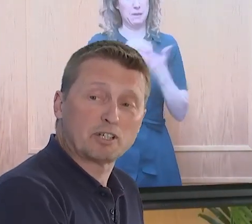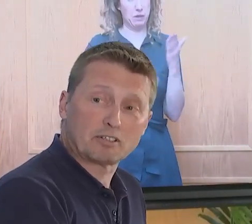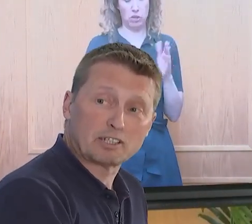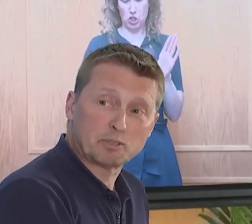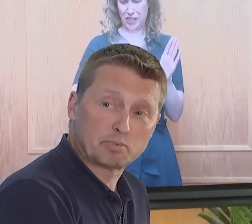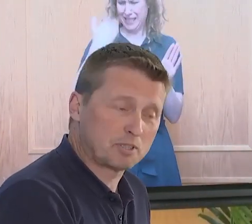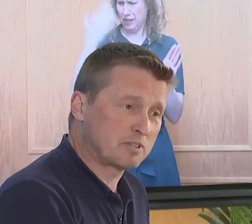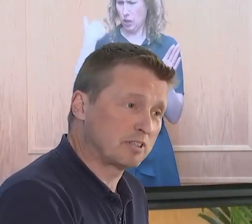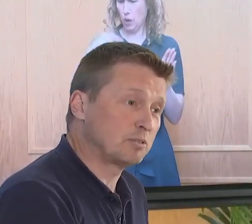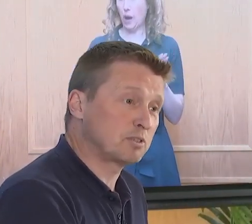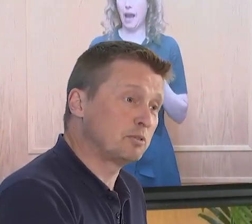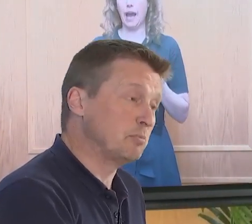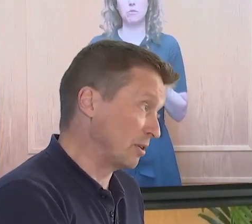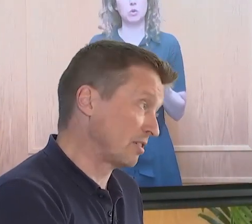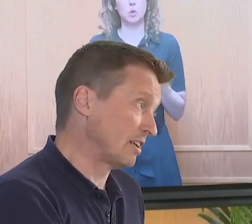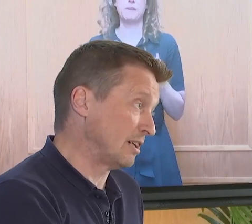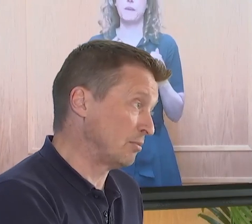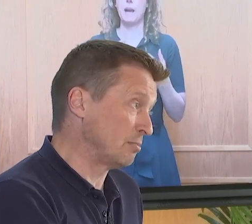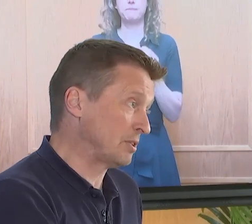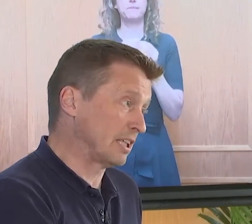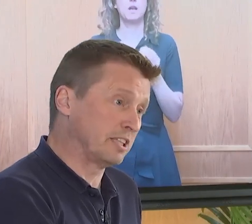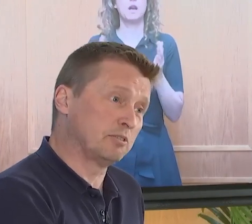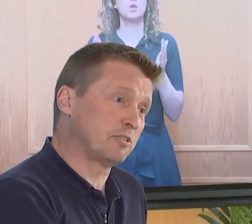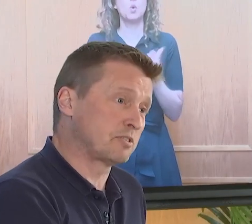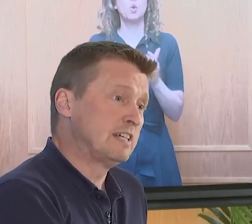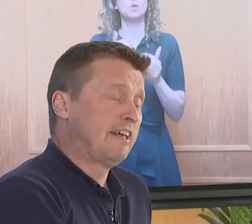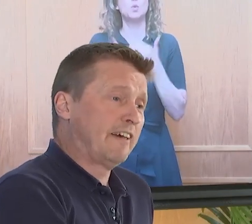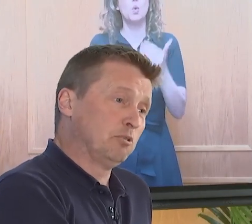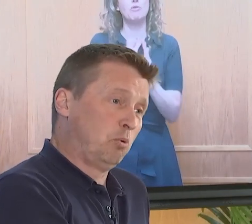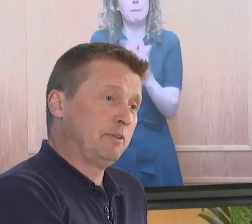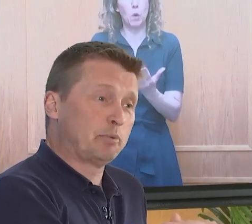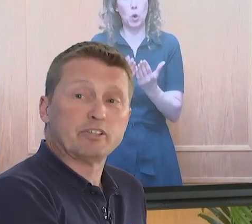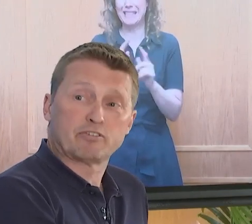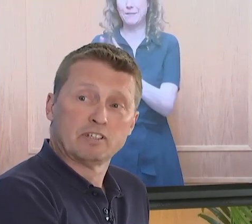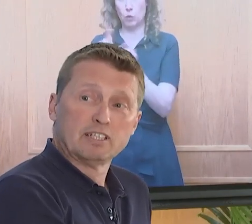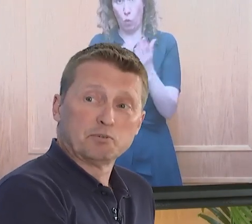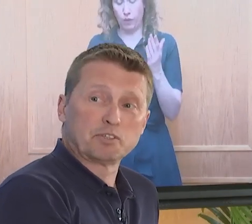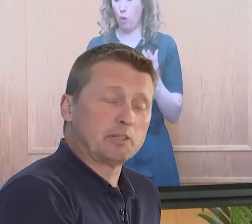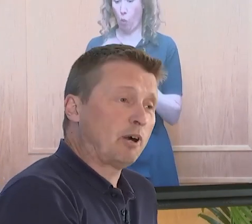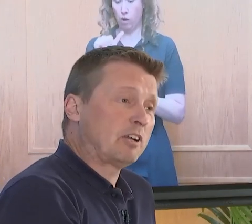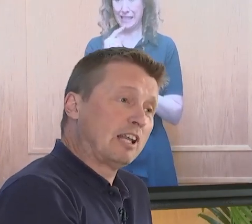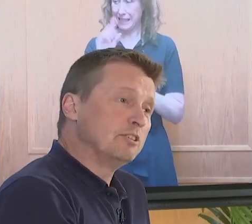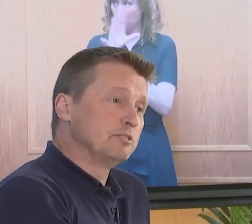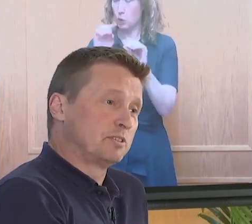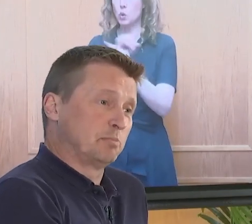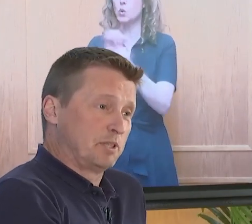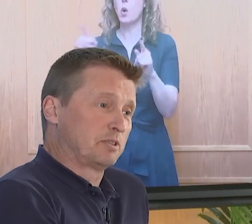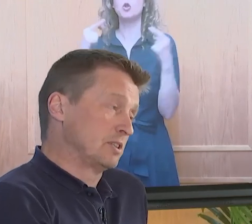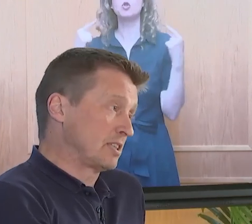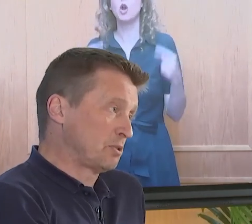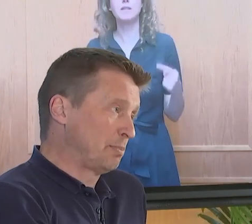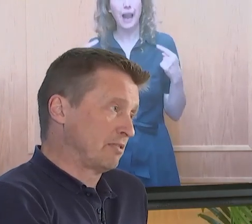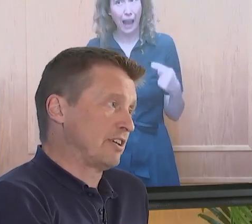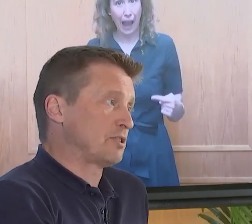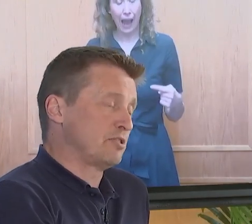ago, I actually produced a short story book with a bunch of leading authors, and the one brief was that they weren't allowed to produce